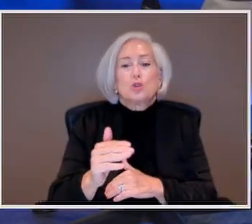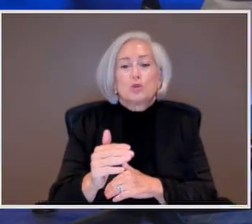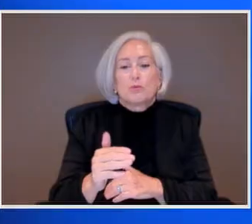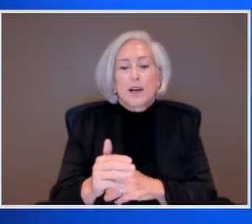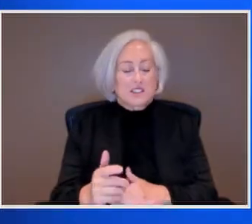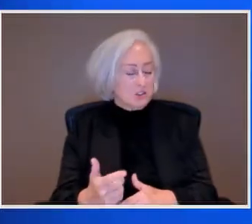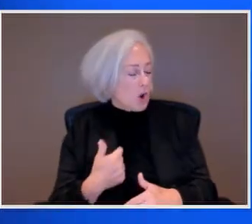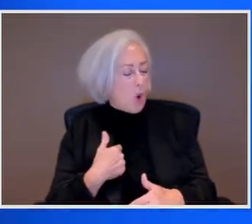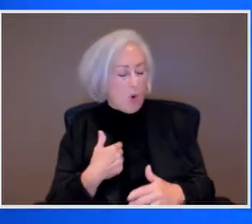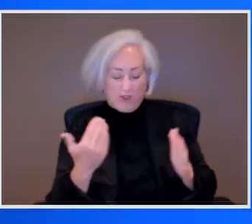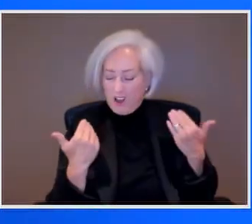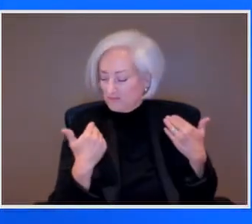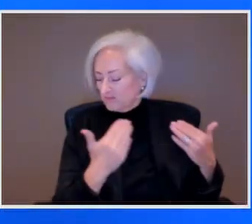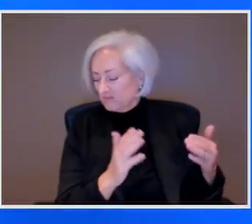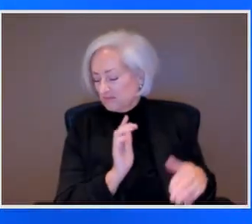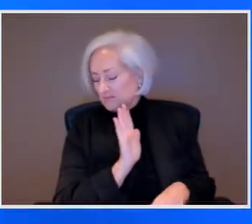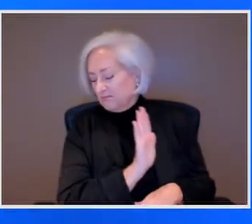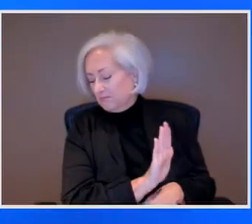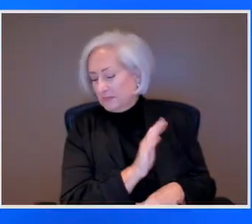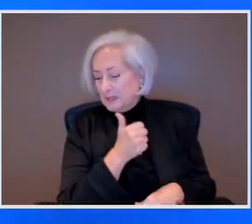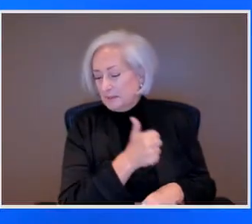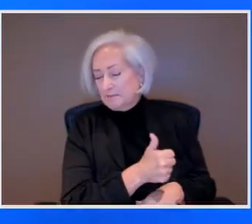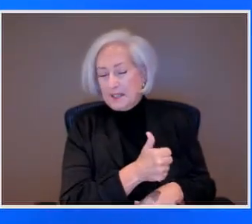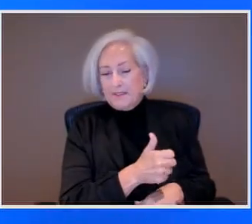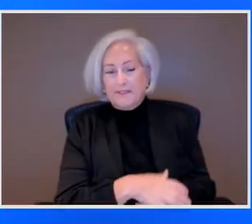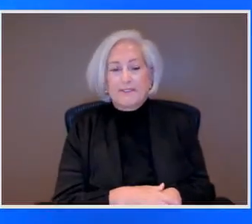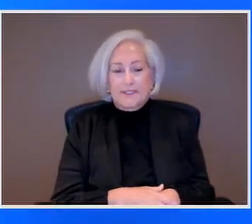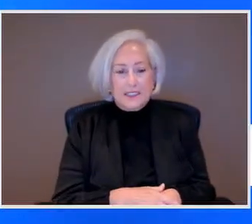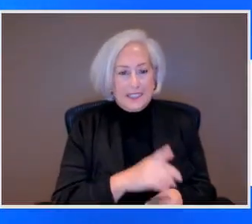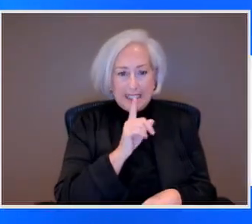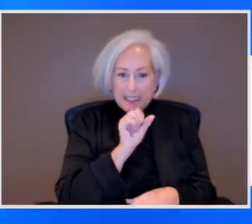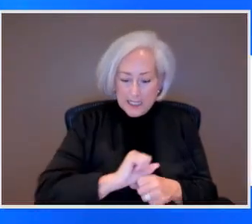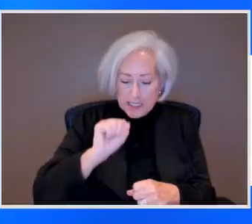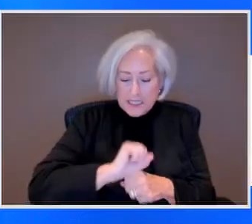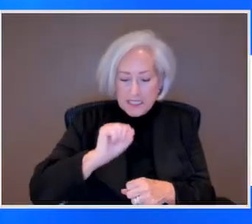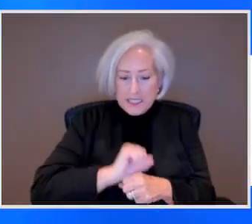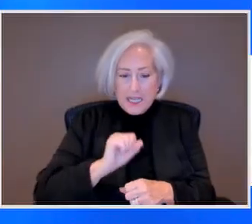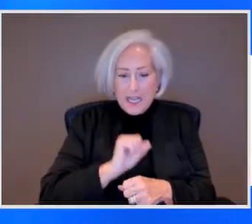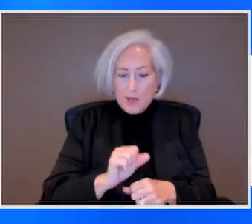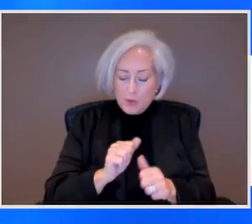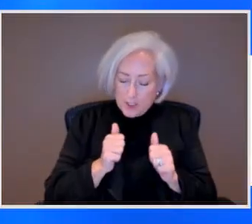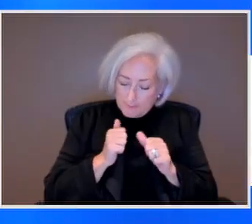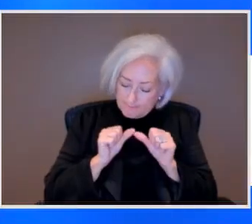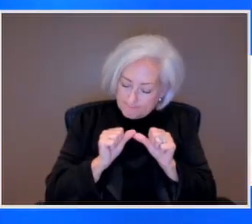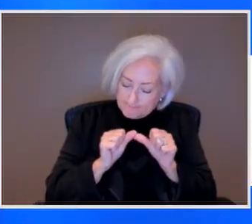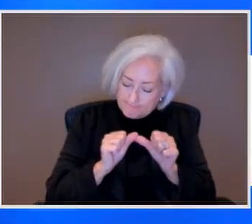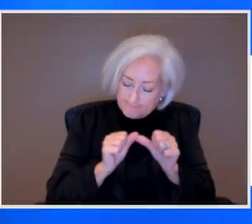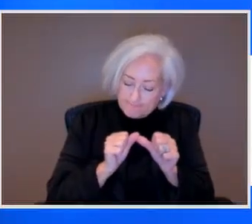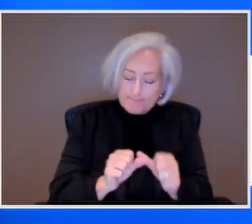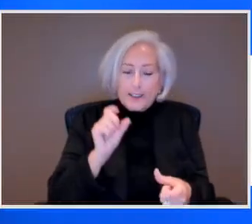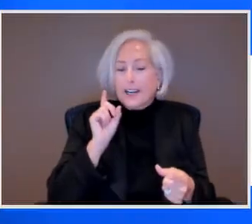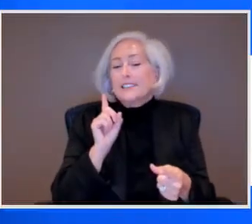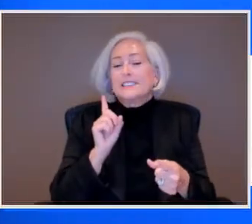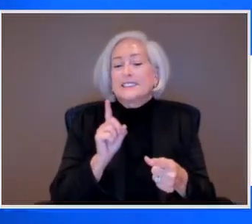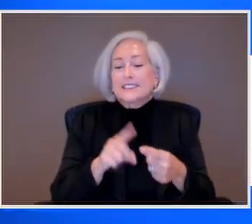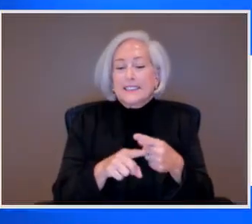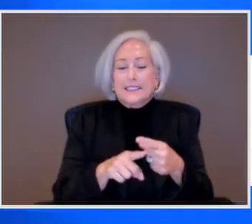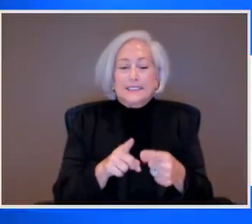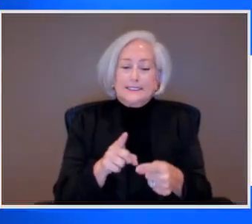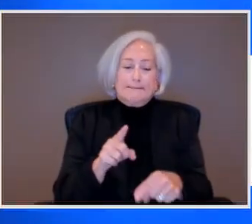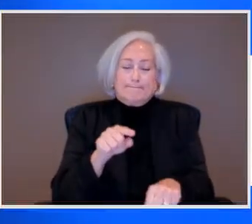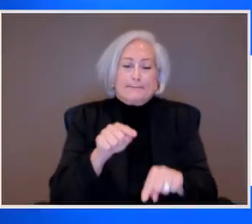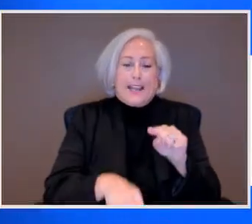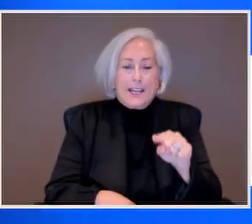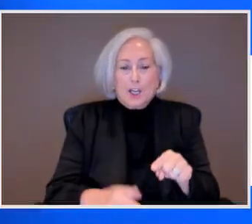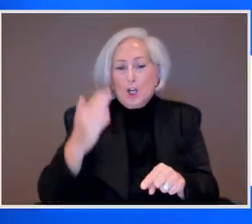do his thing. He's a hard worker. He'll push himself right up to the line and knows when to back